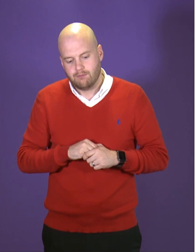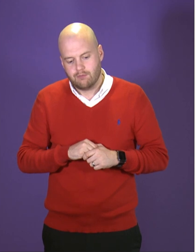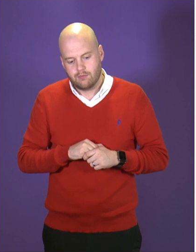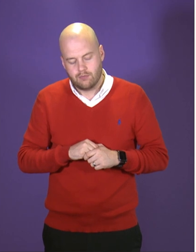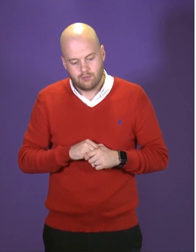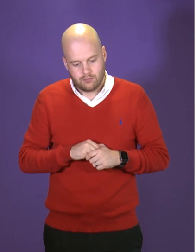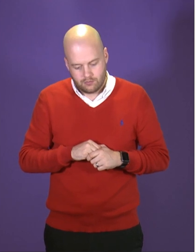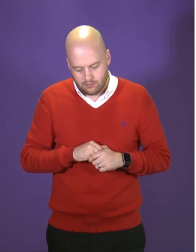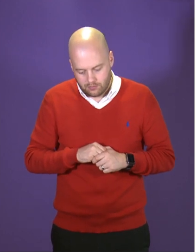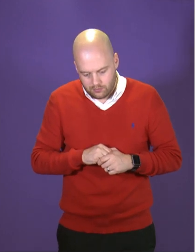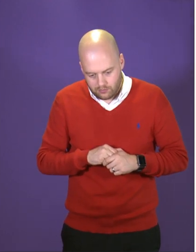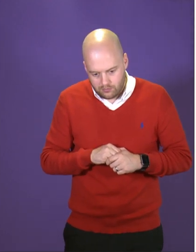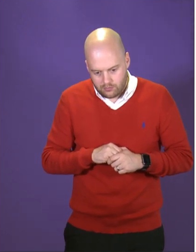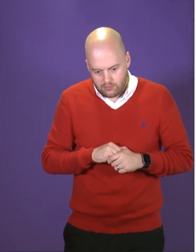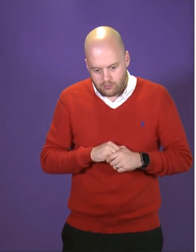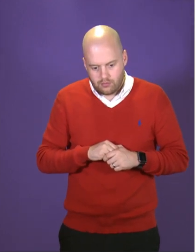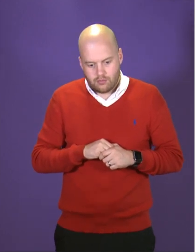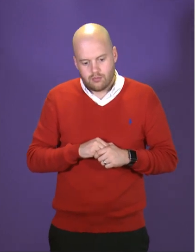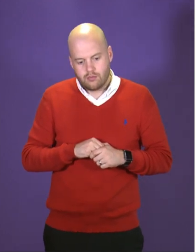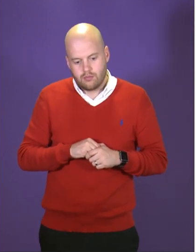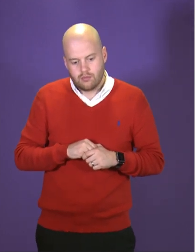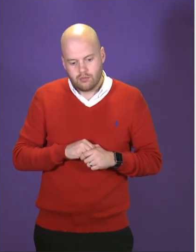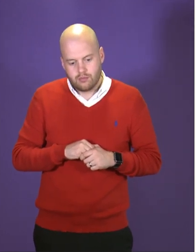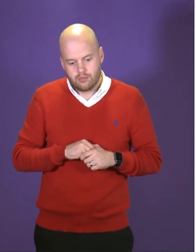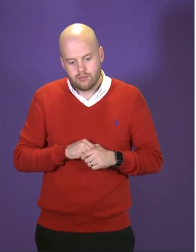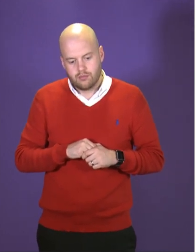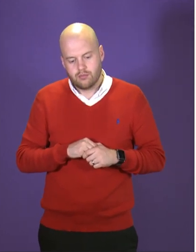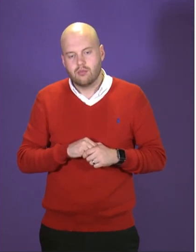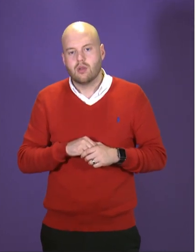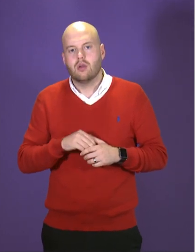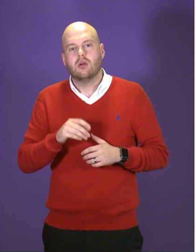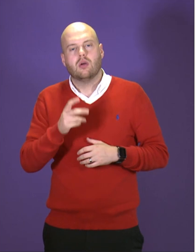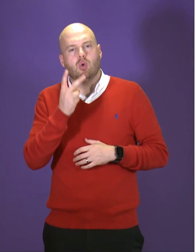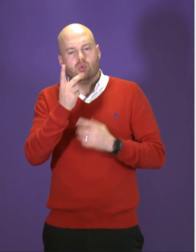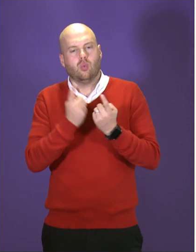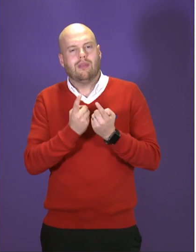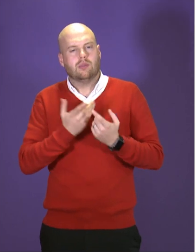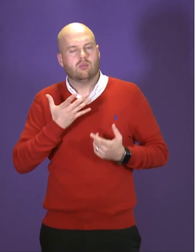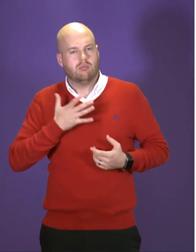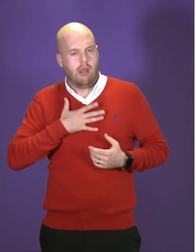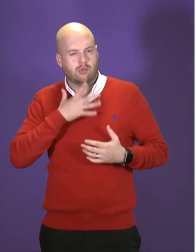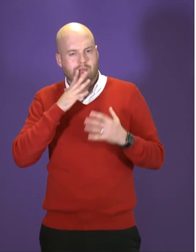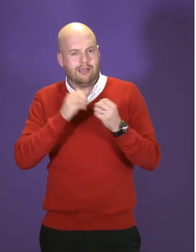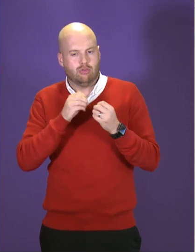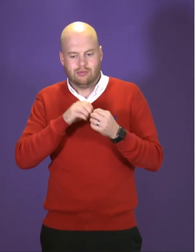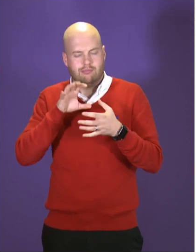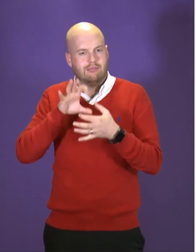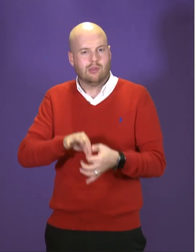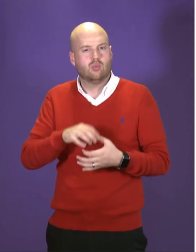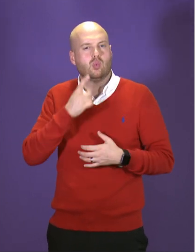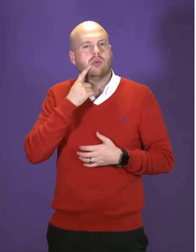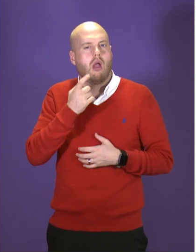maybe instruments that I would like to mention connected to the young generation and also